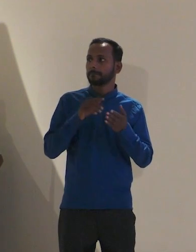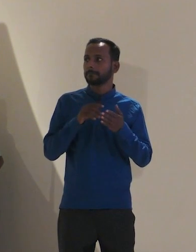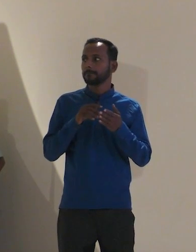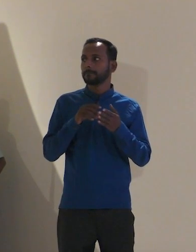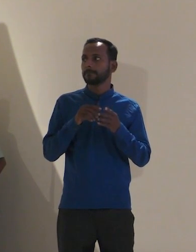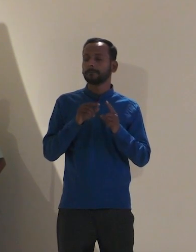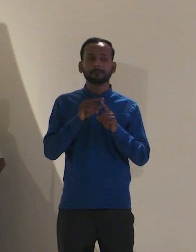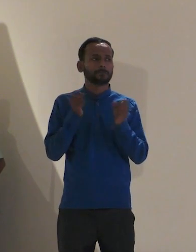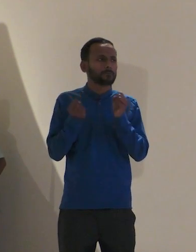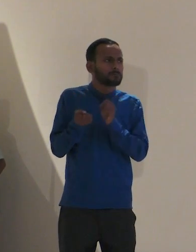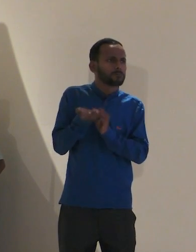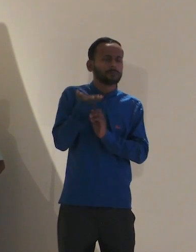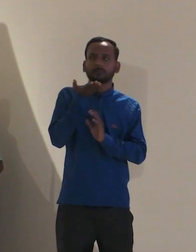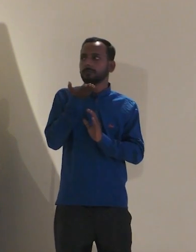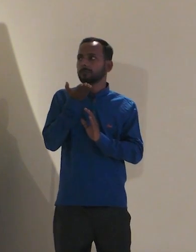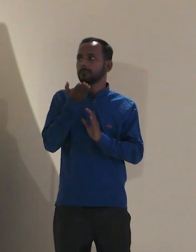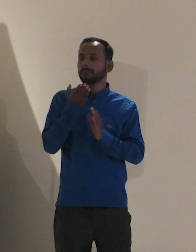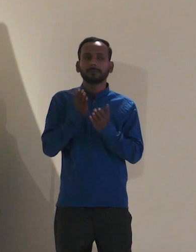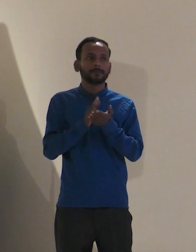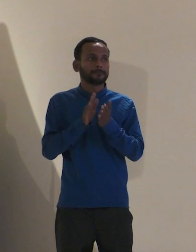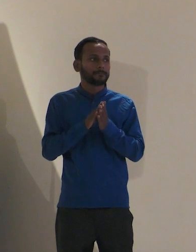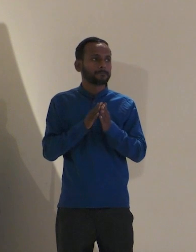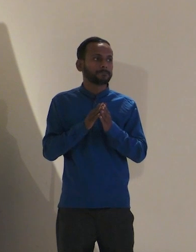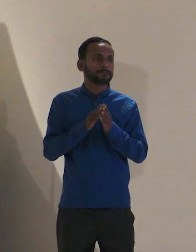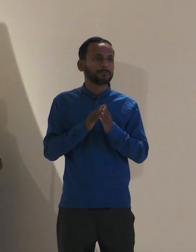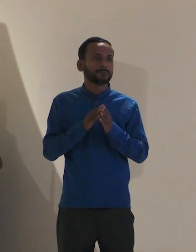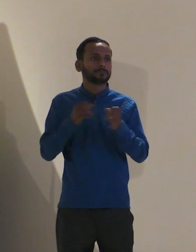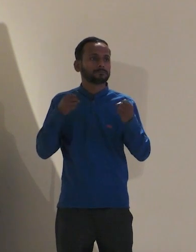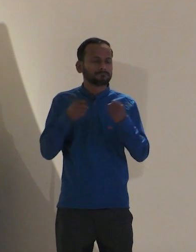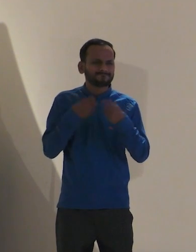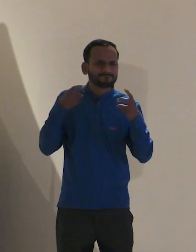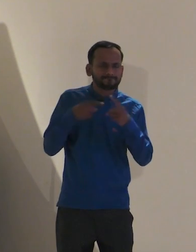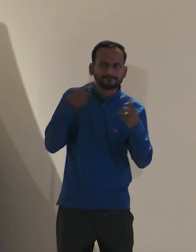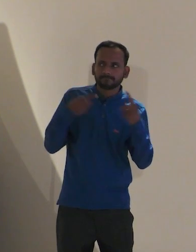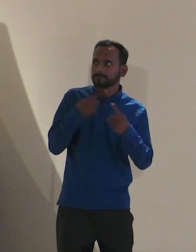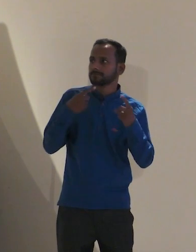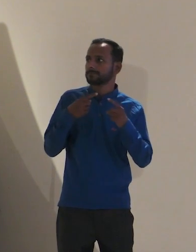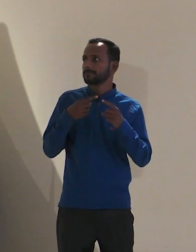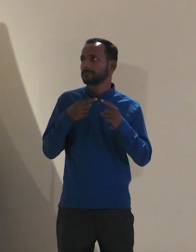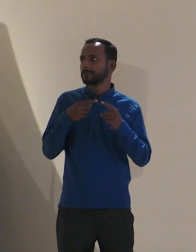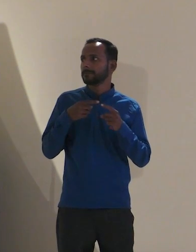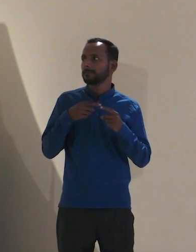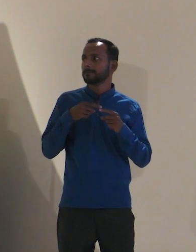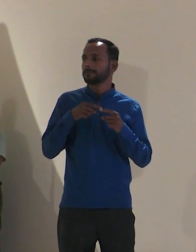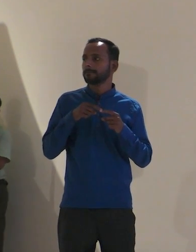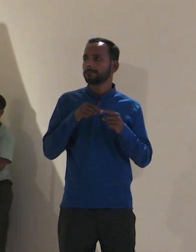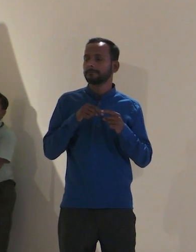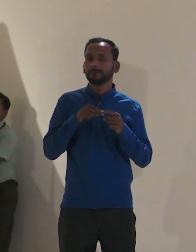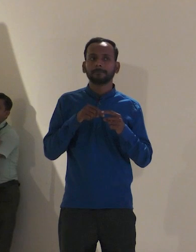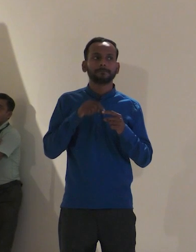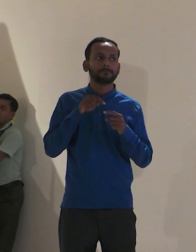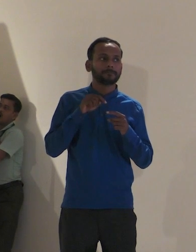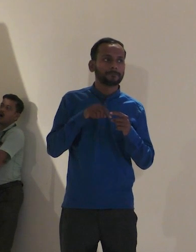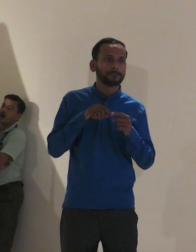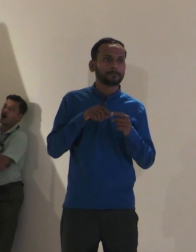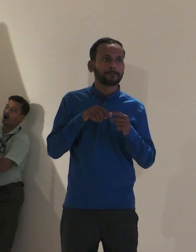political symbolism has been a huge part of debate within my growth. As you rightly said,